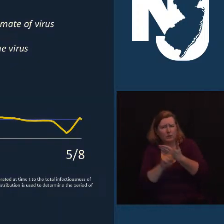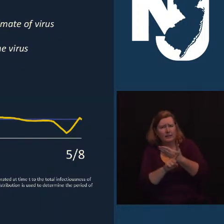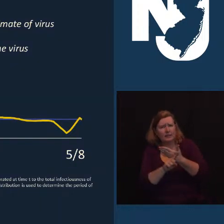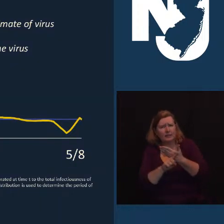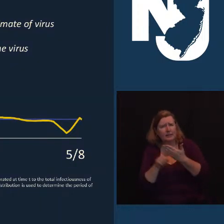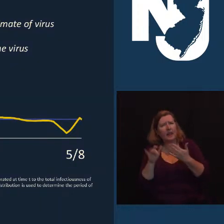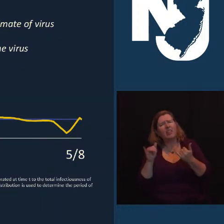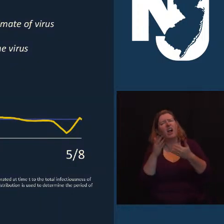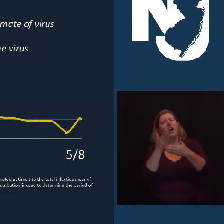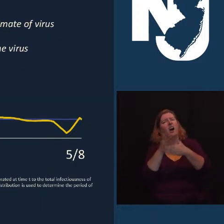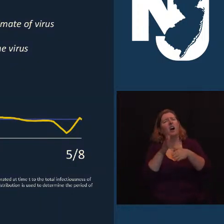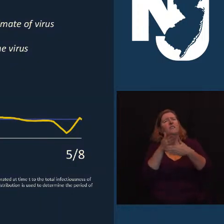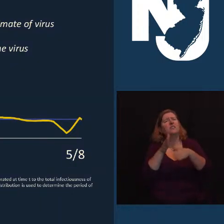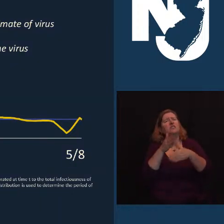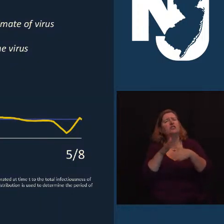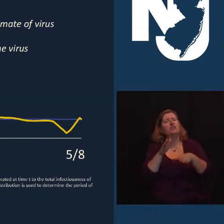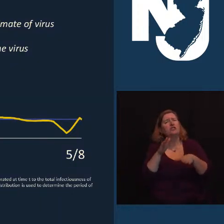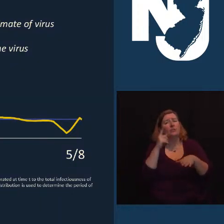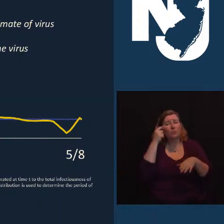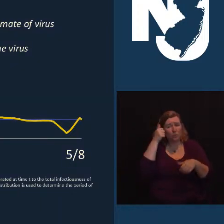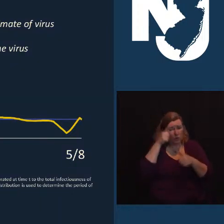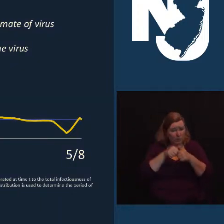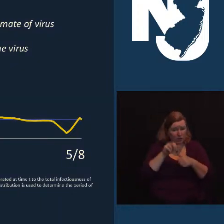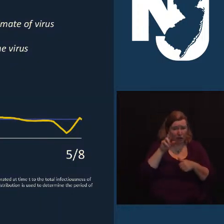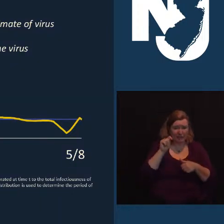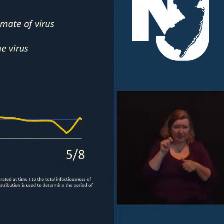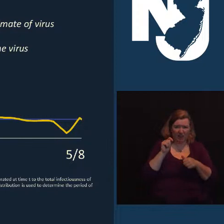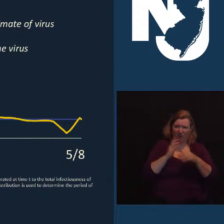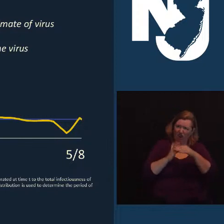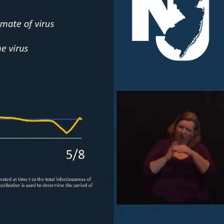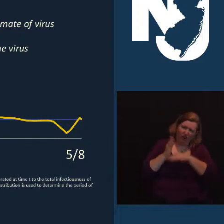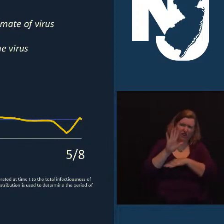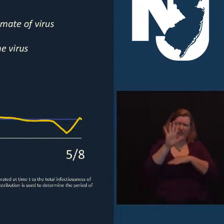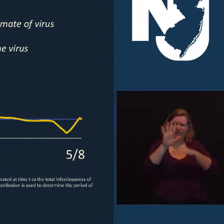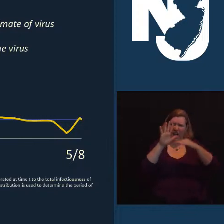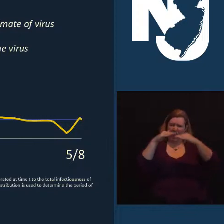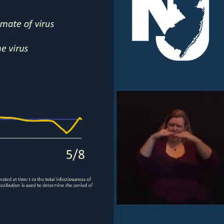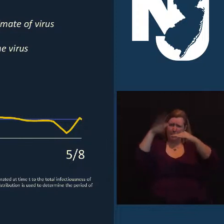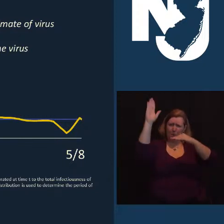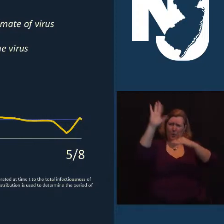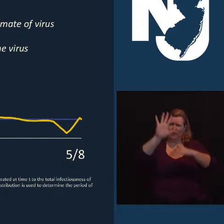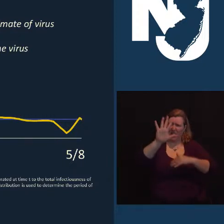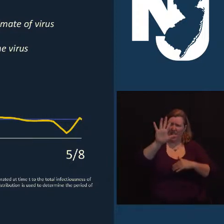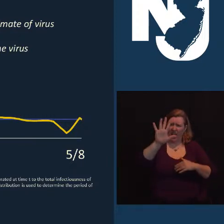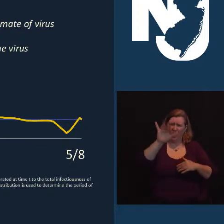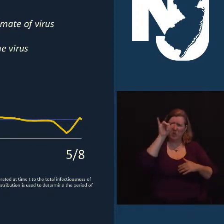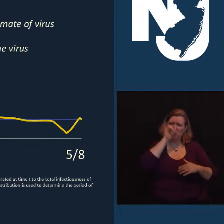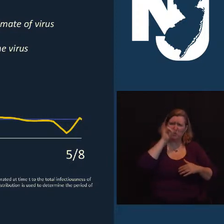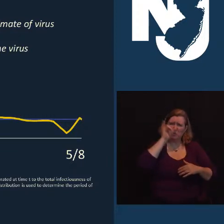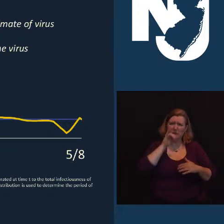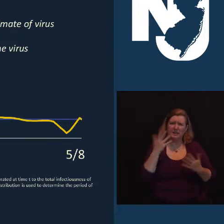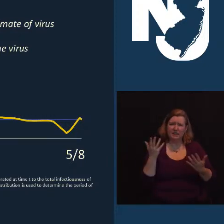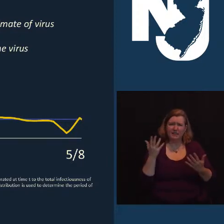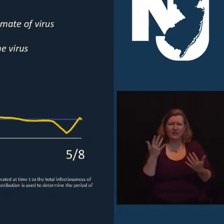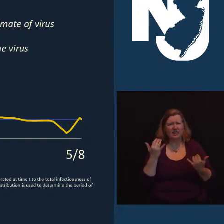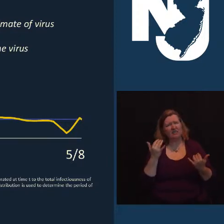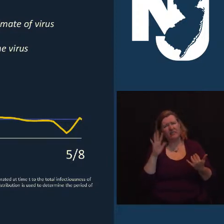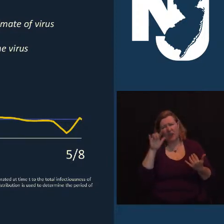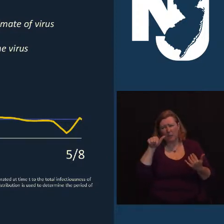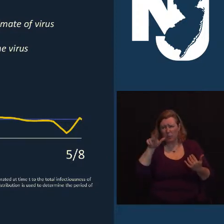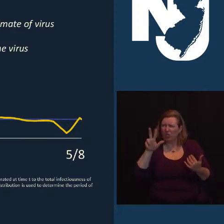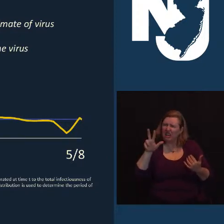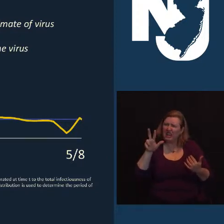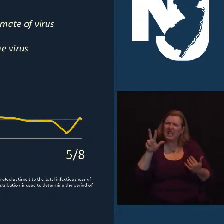that it was over 5 in March of last year, and 5.31 or 5.37, which is